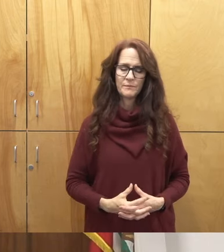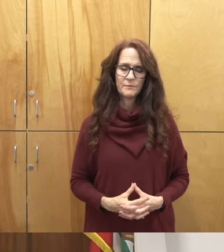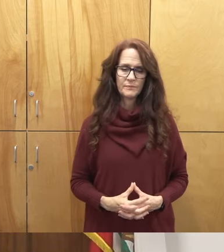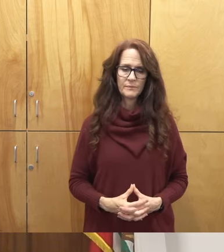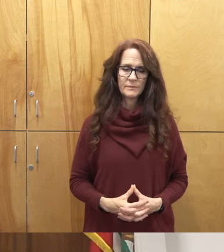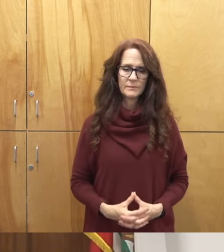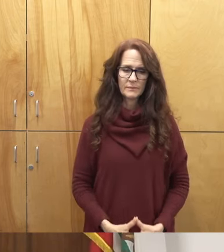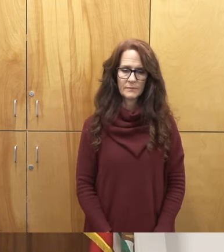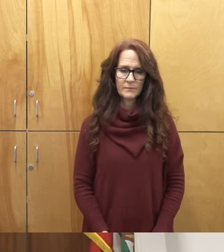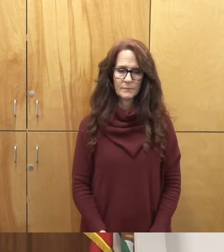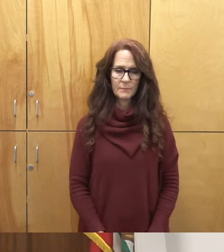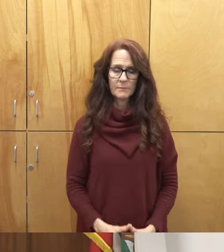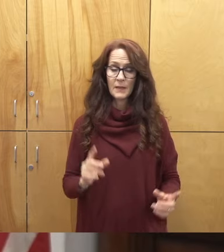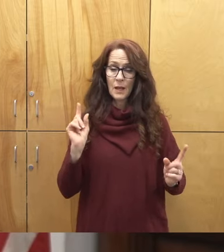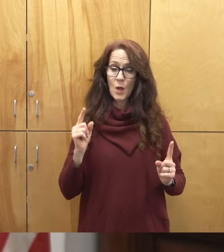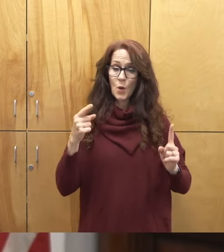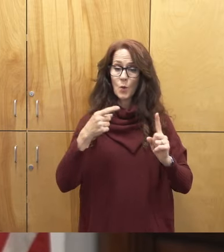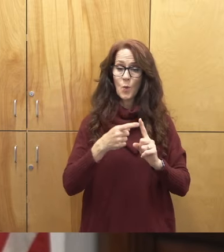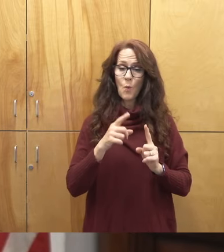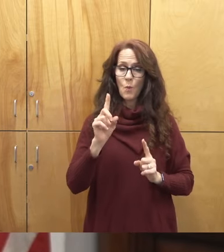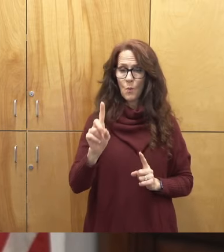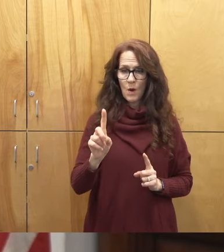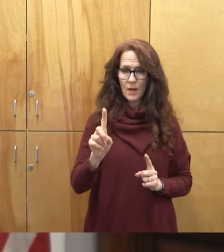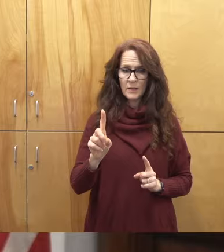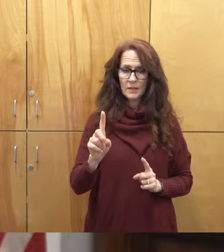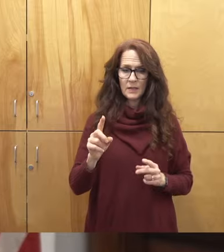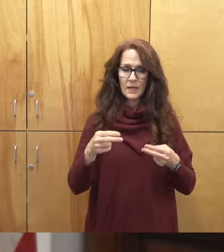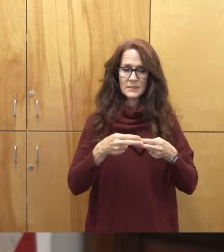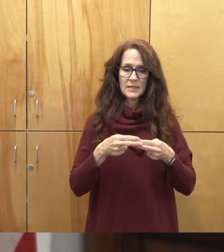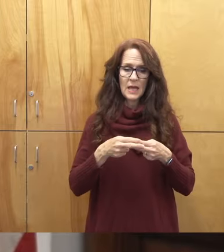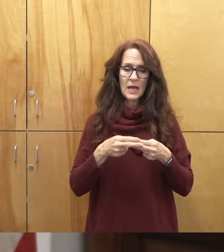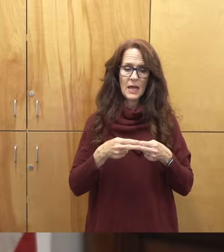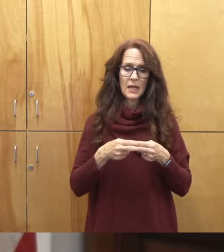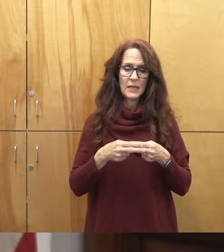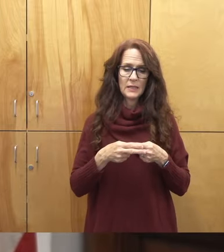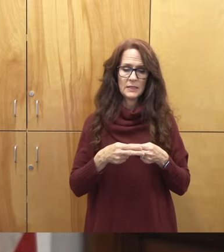First is on goal one slides that you shared.